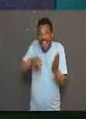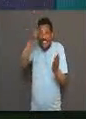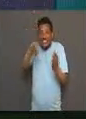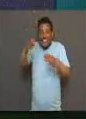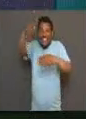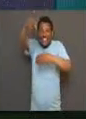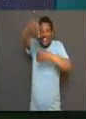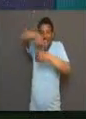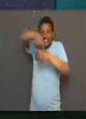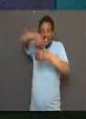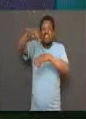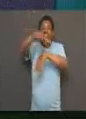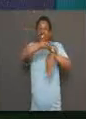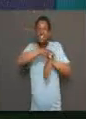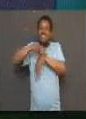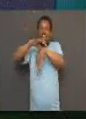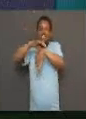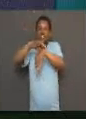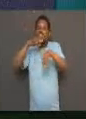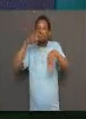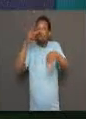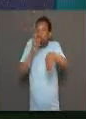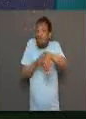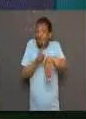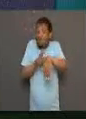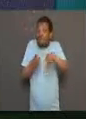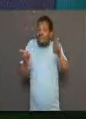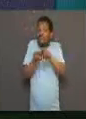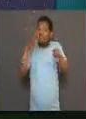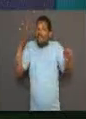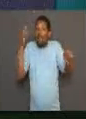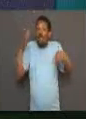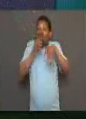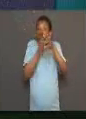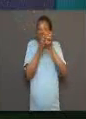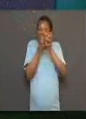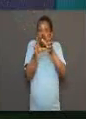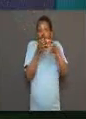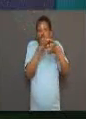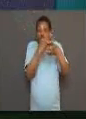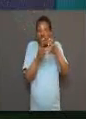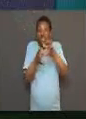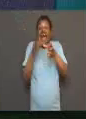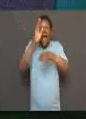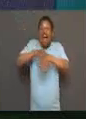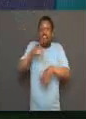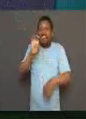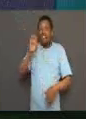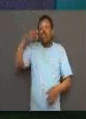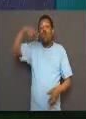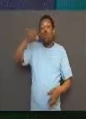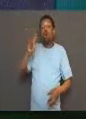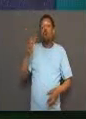tangent the Earth during this type of projection at the equator and